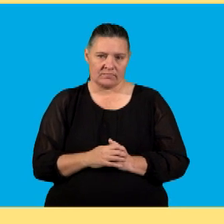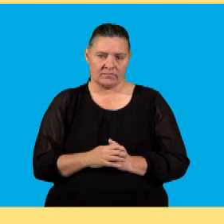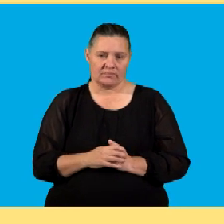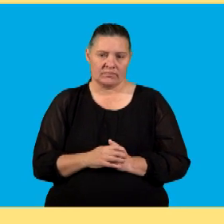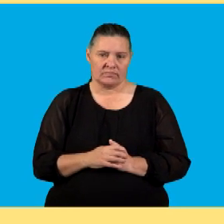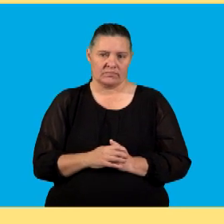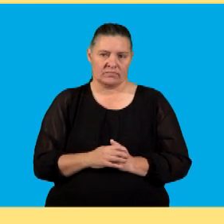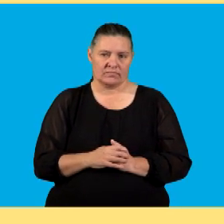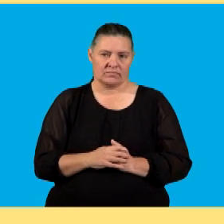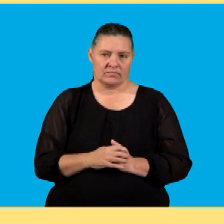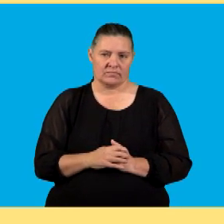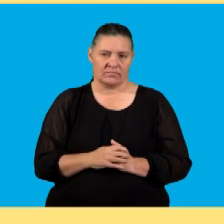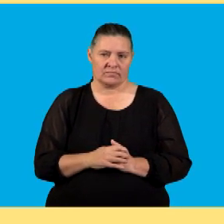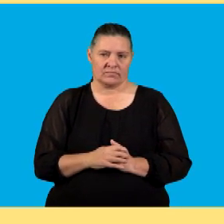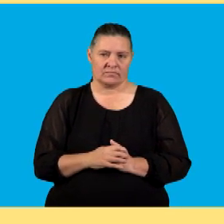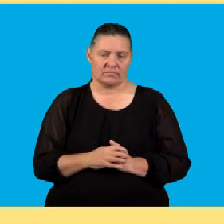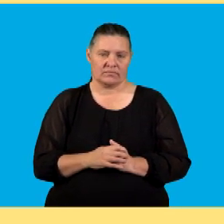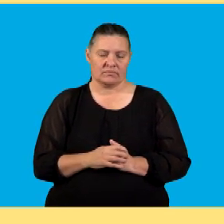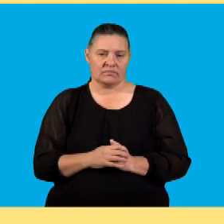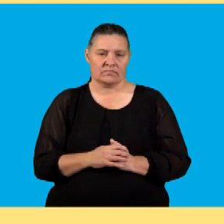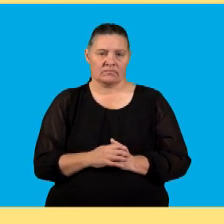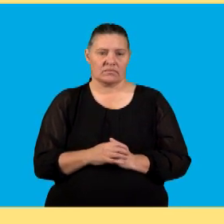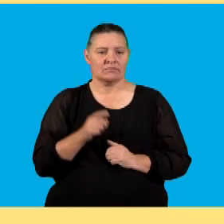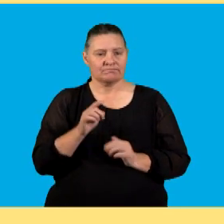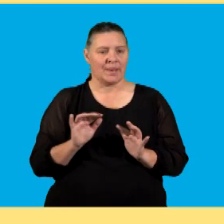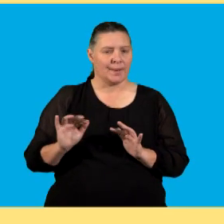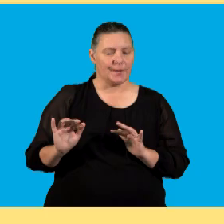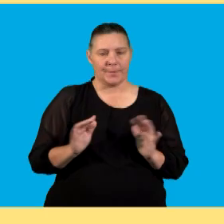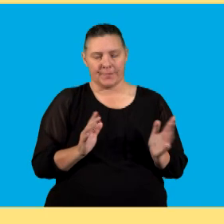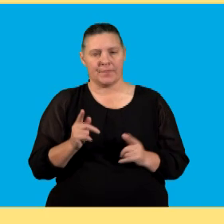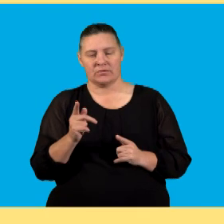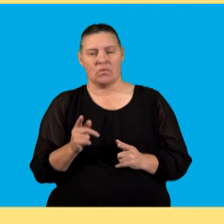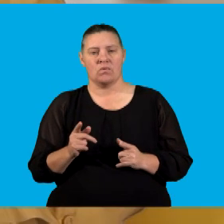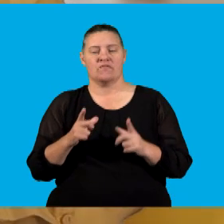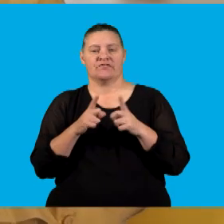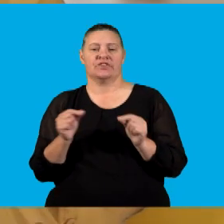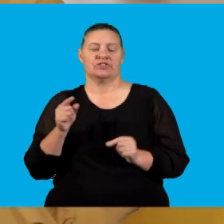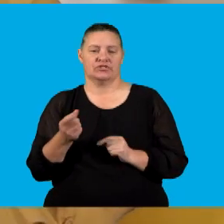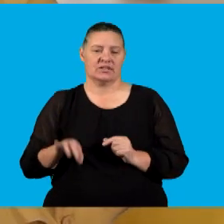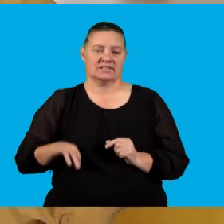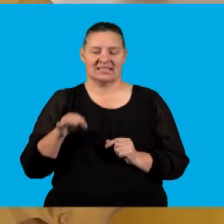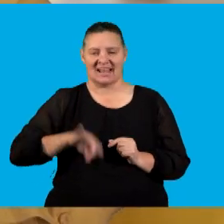1%. That will give us 150. This is how you